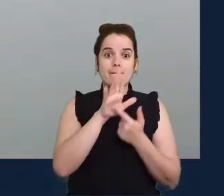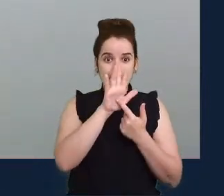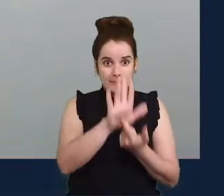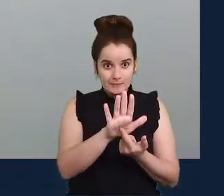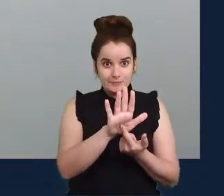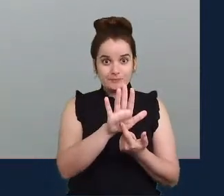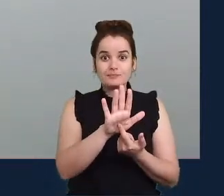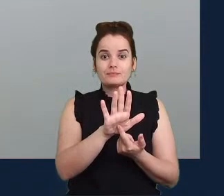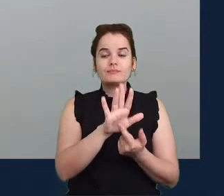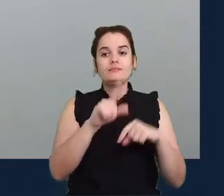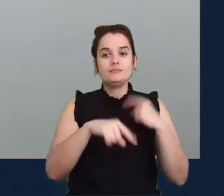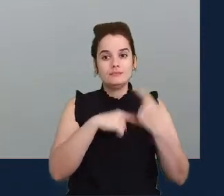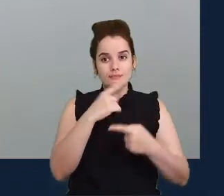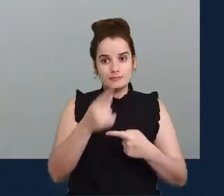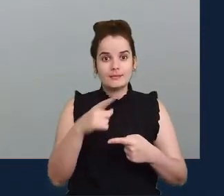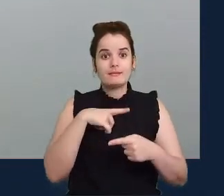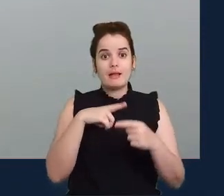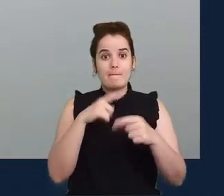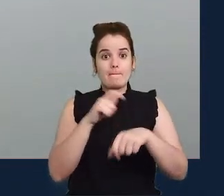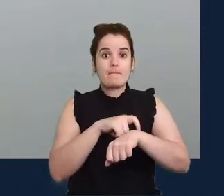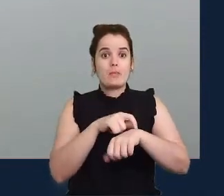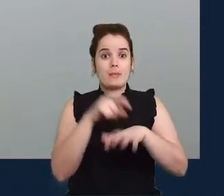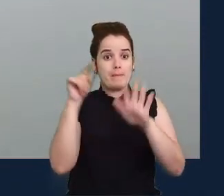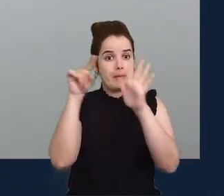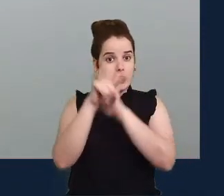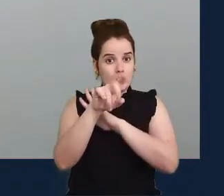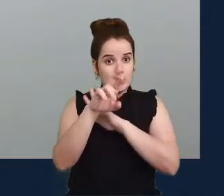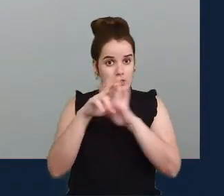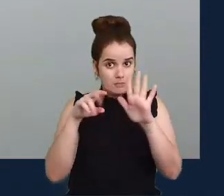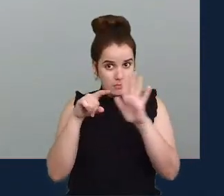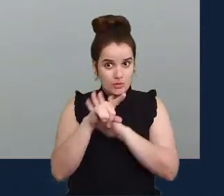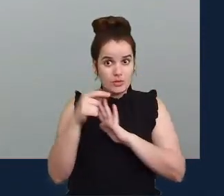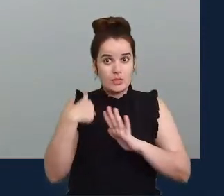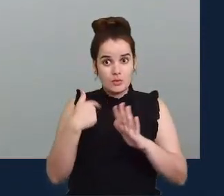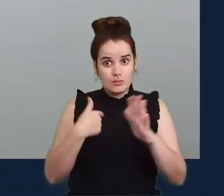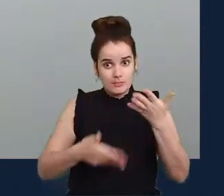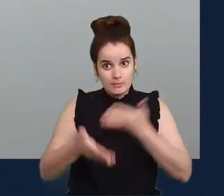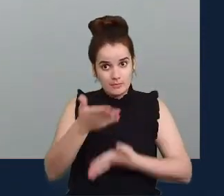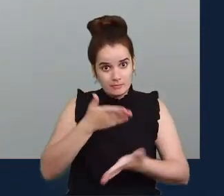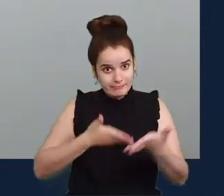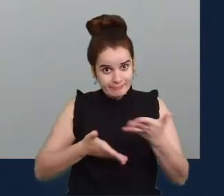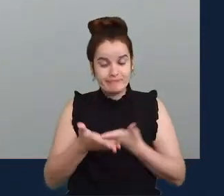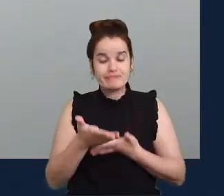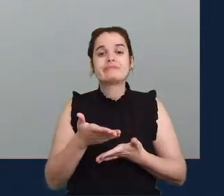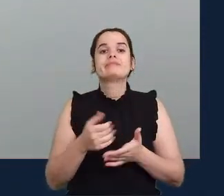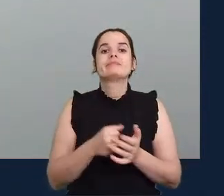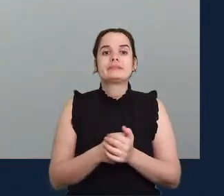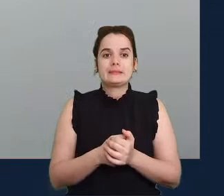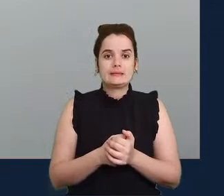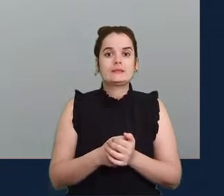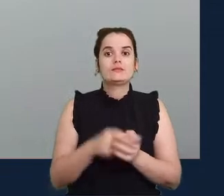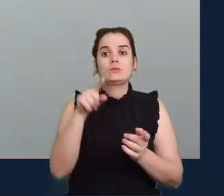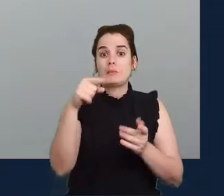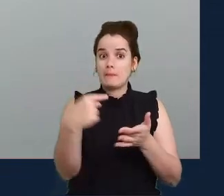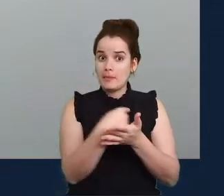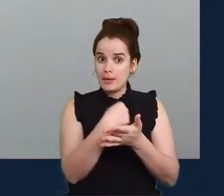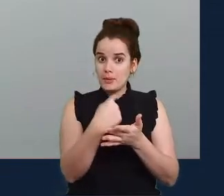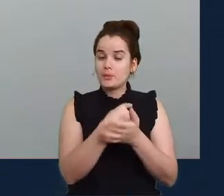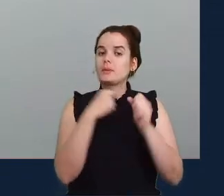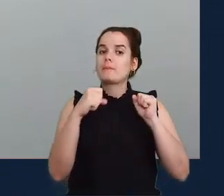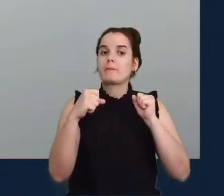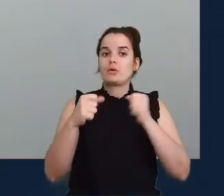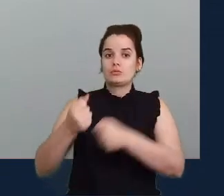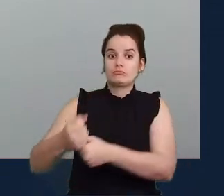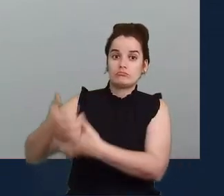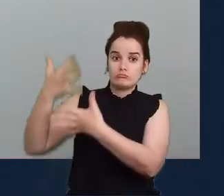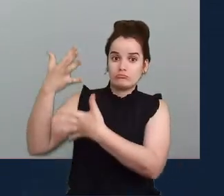be initiated by introducing our guests, followed by a Q&A live session mediated by me. Your questions may